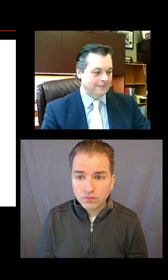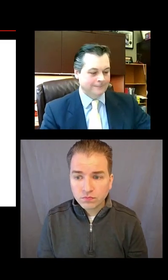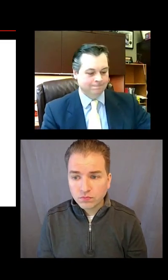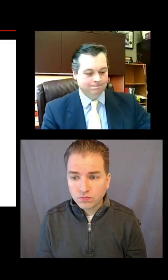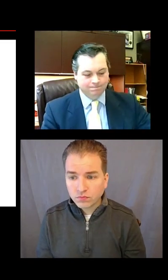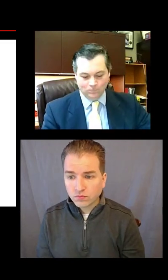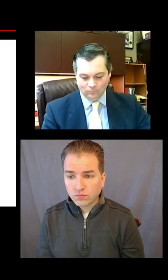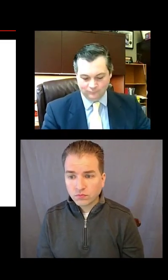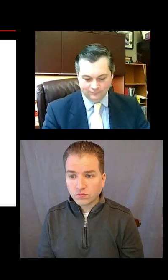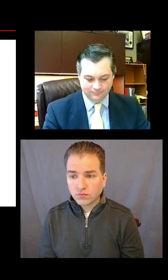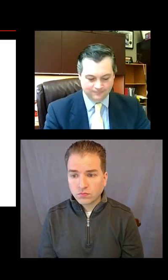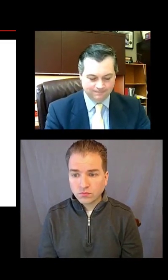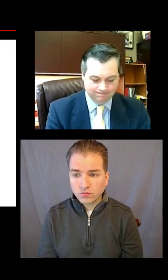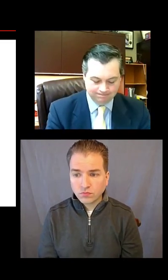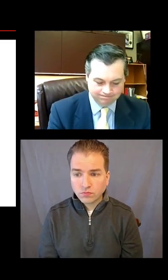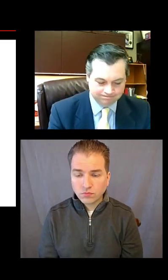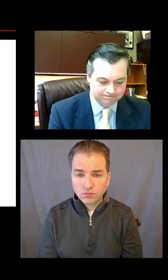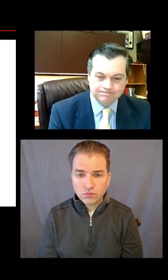in particular?